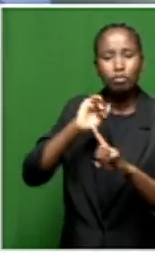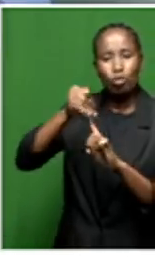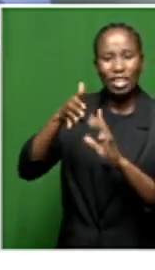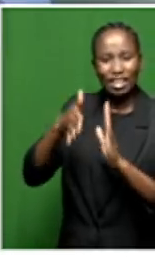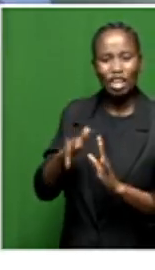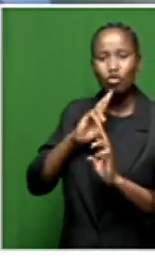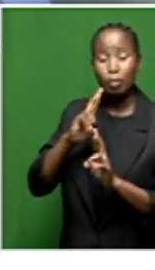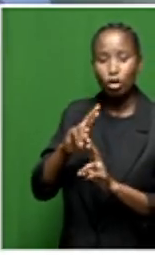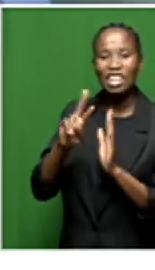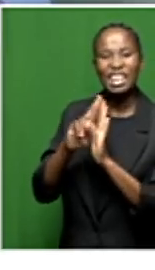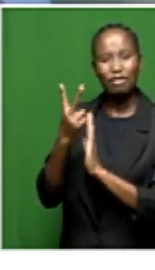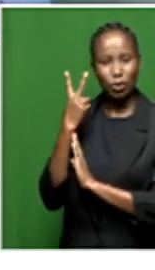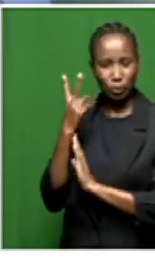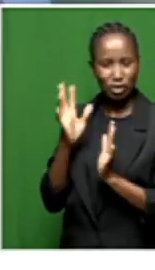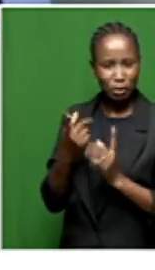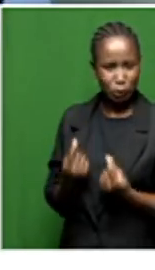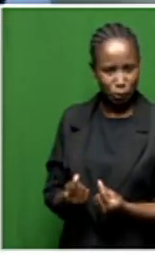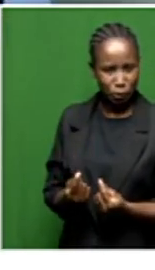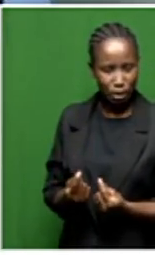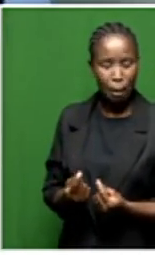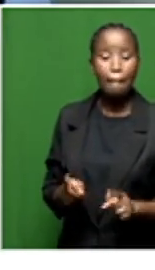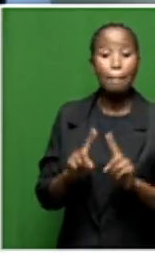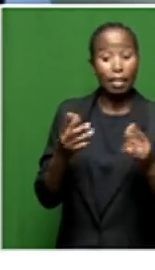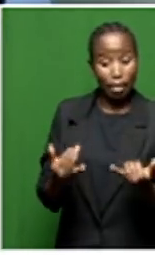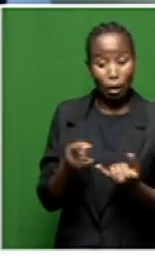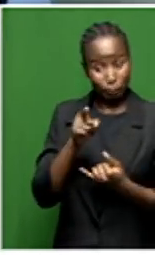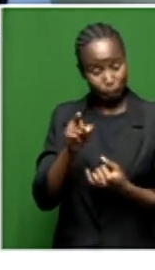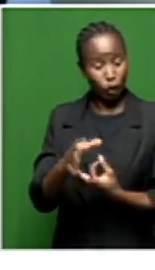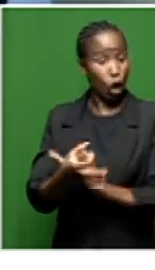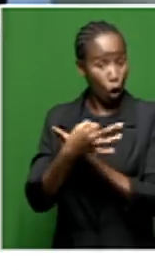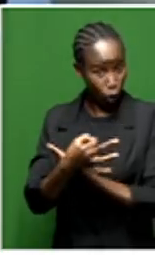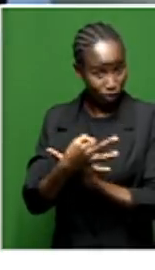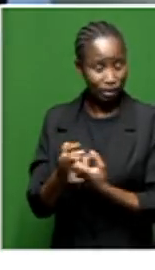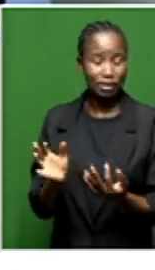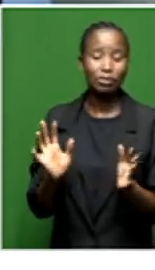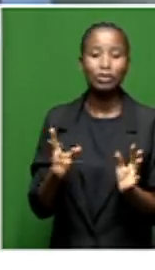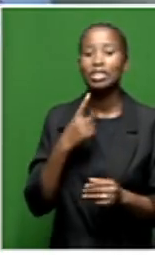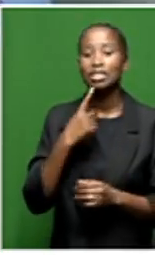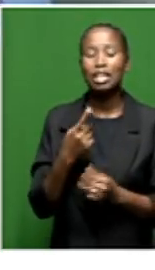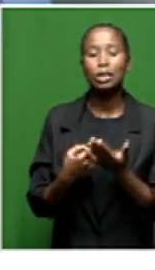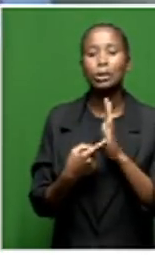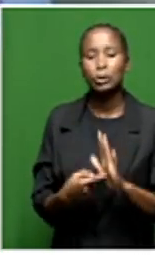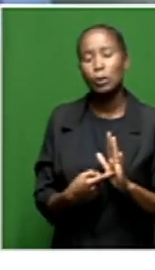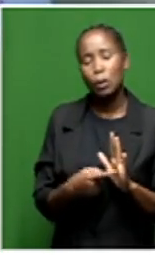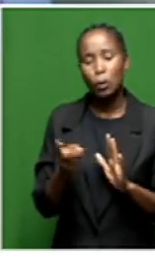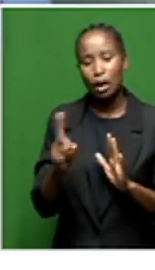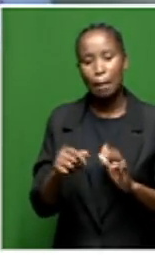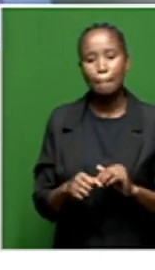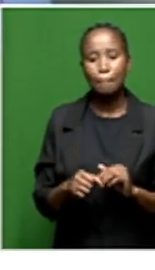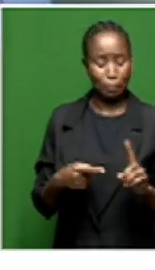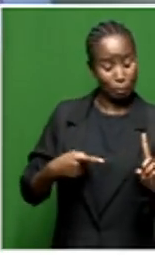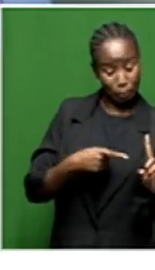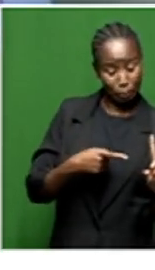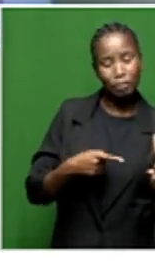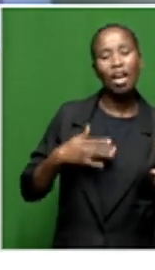this particular matter. But as far as the Hawks is concerned, there seems to be an indication that he feels